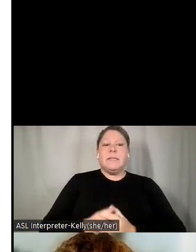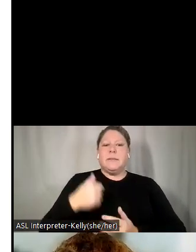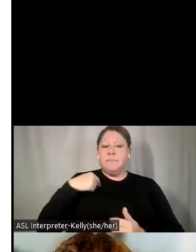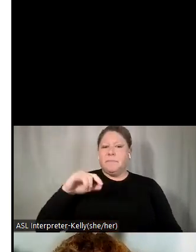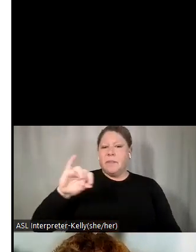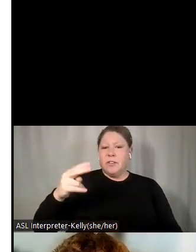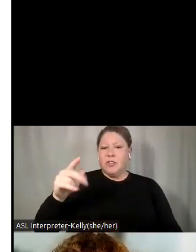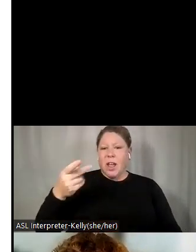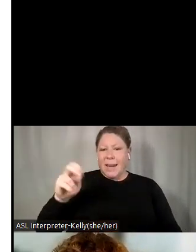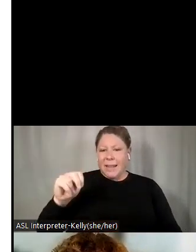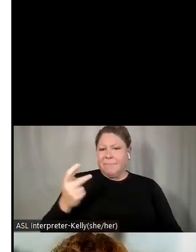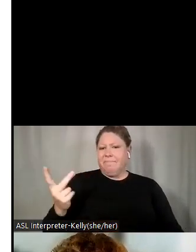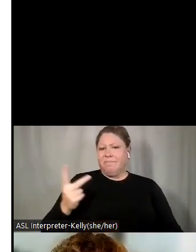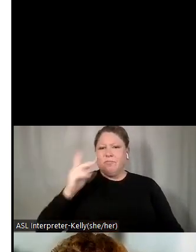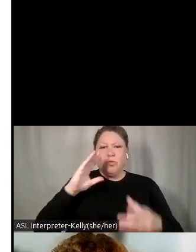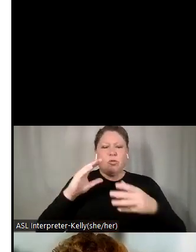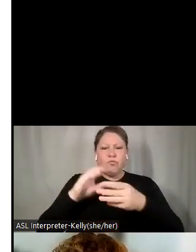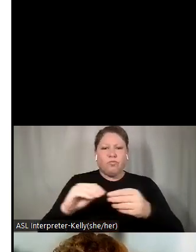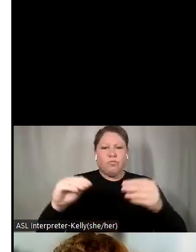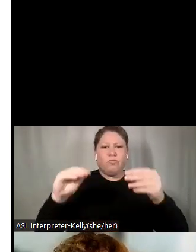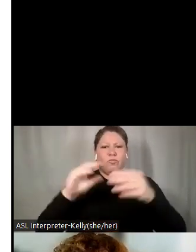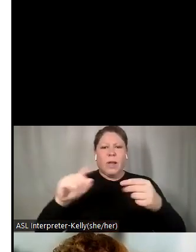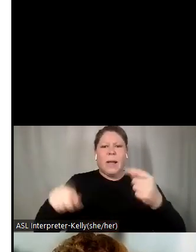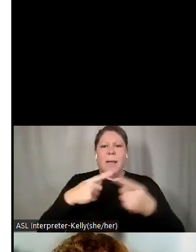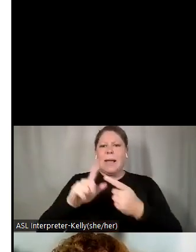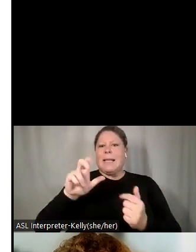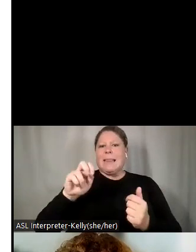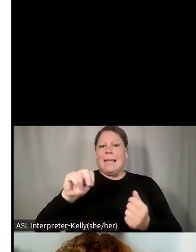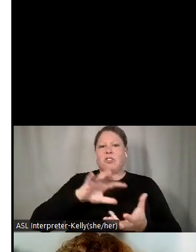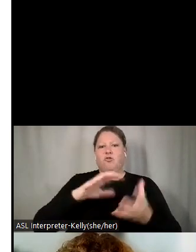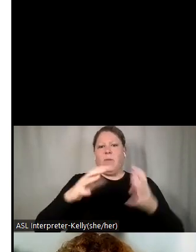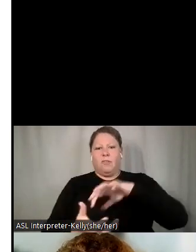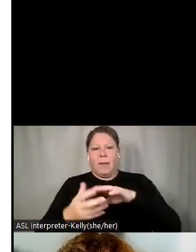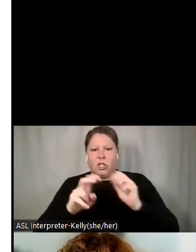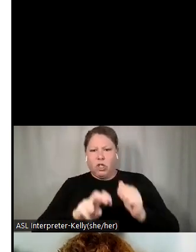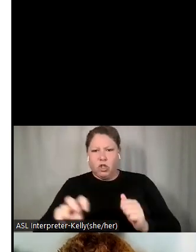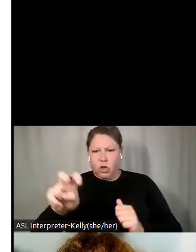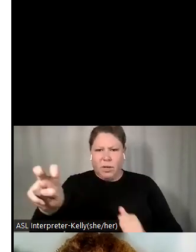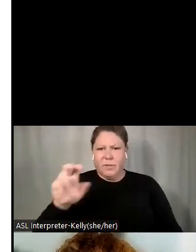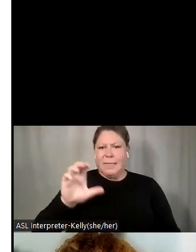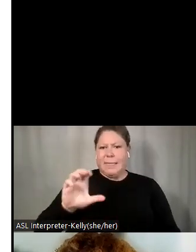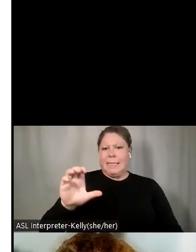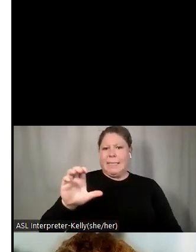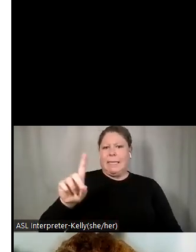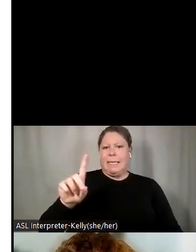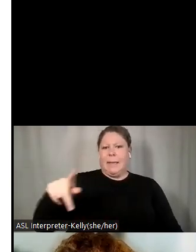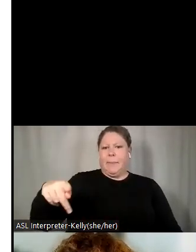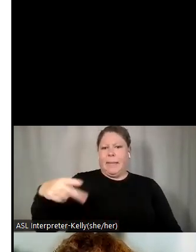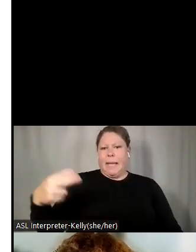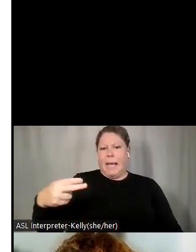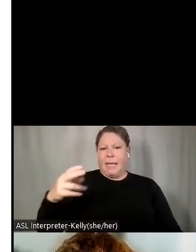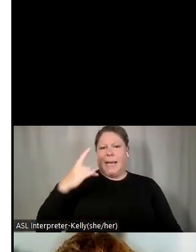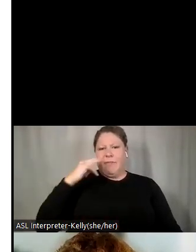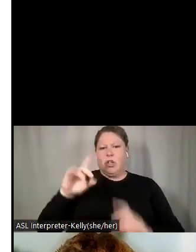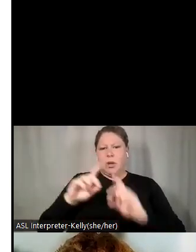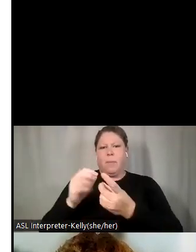next hour is the story of our lean transformation journey at CDPH. And I'll begin by